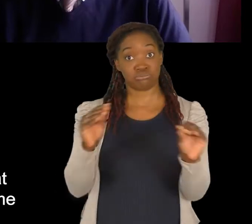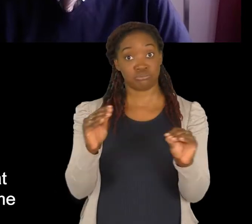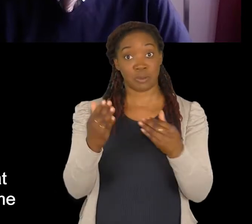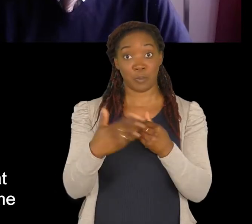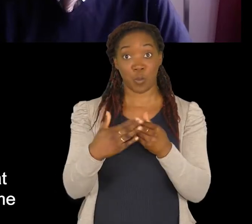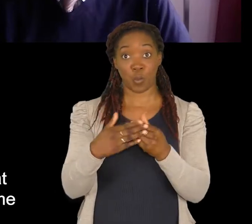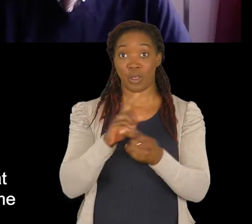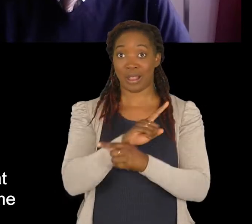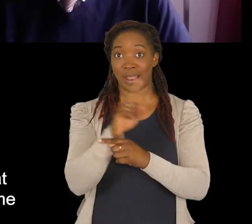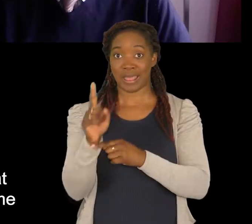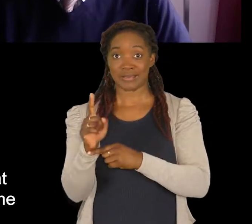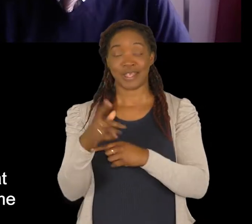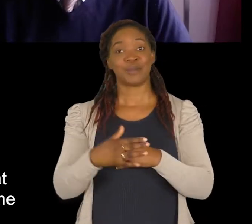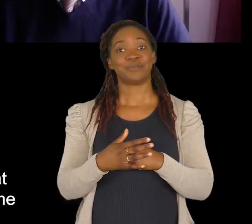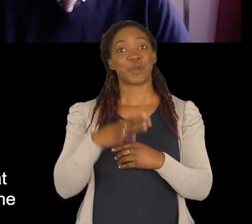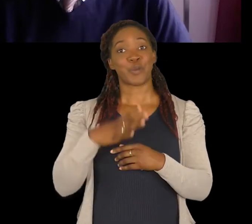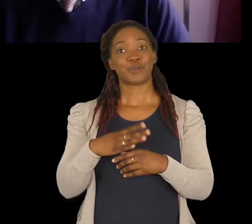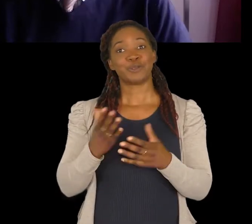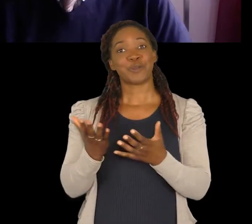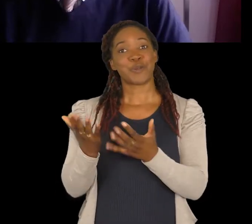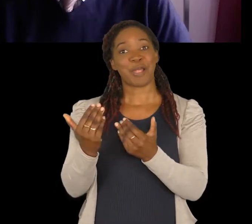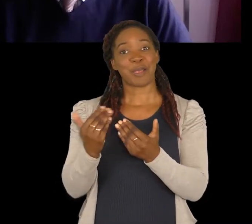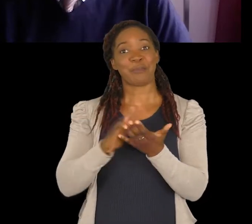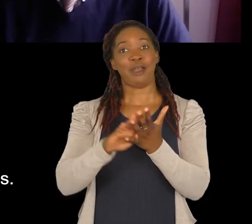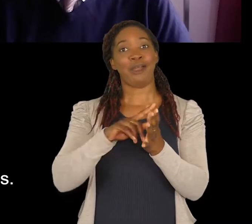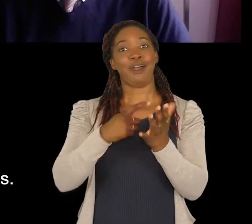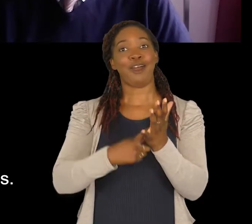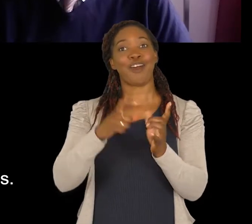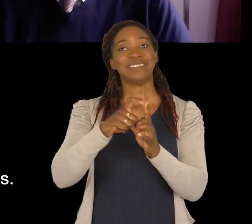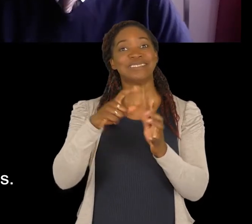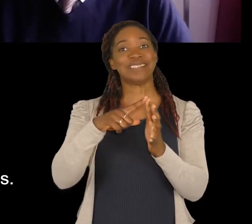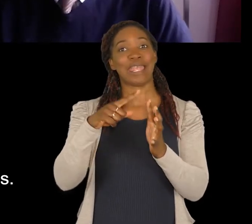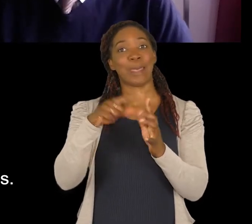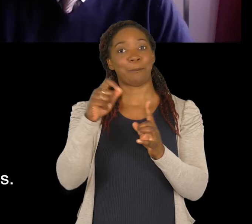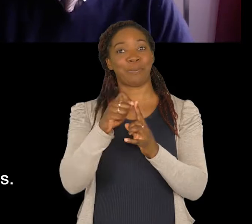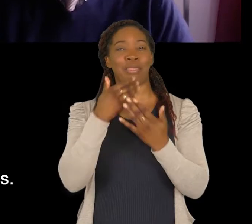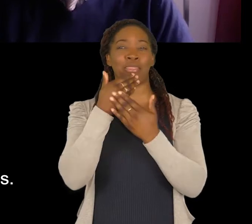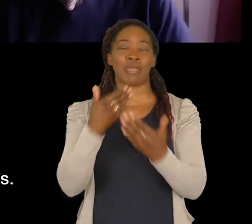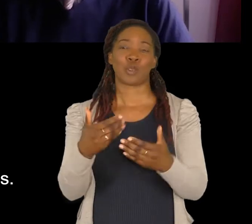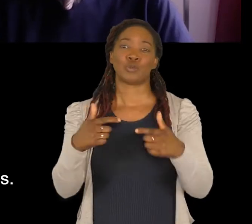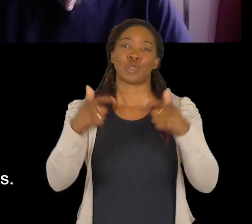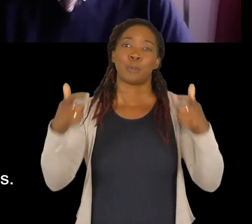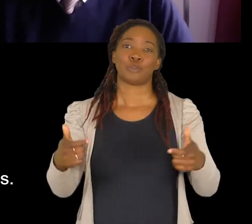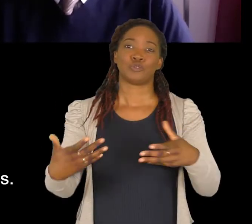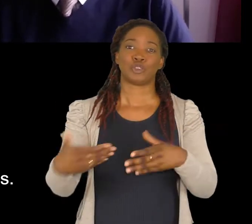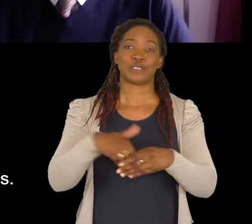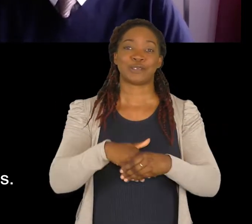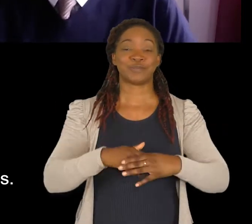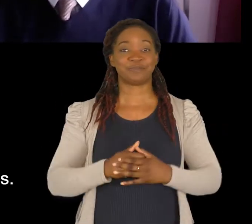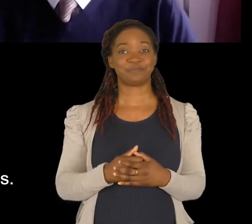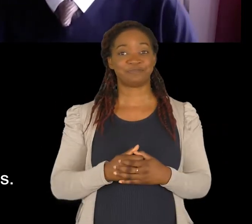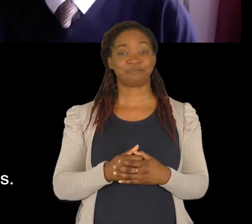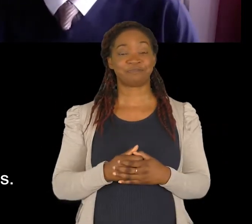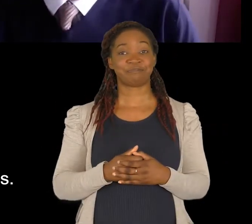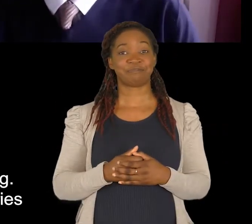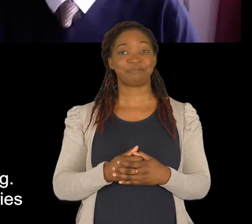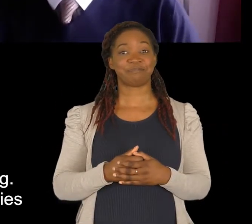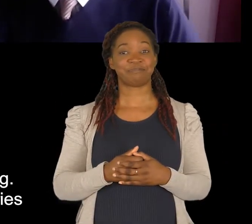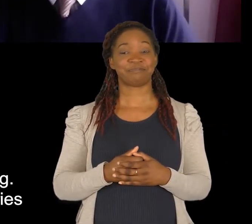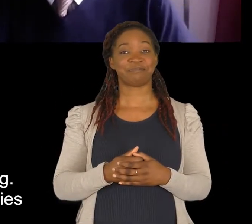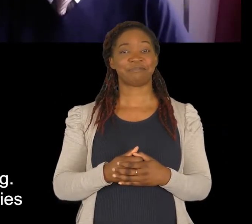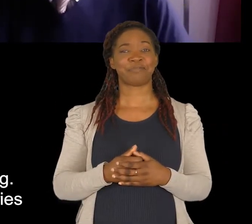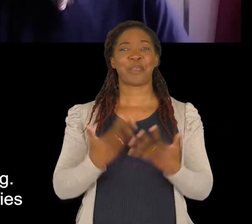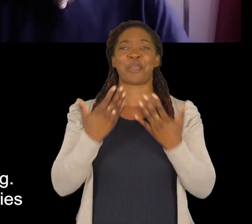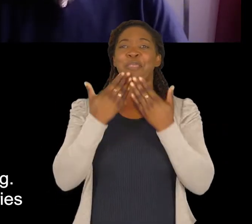So without further ado, I do want to welcome Hardeep. Hardeep, thank you so much for joining us. Thank you for having me,